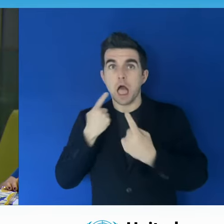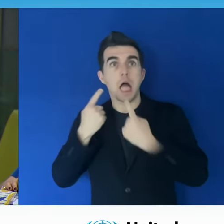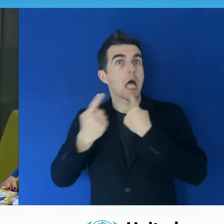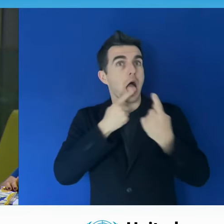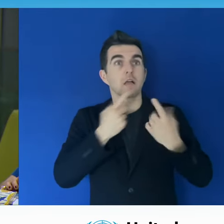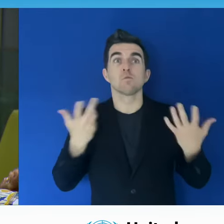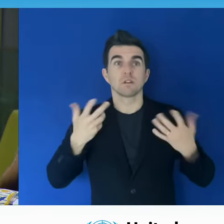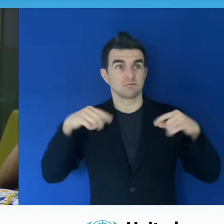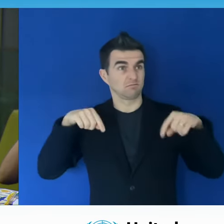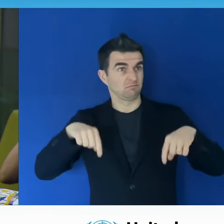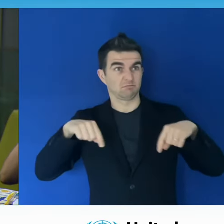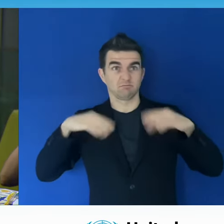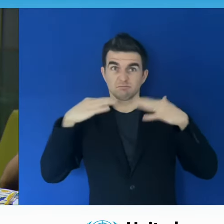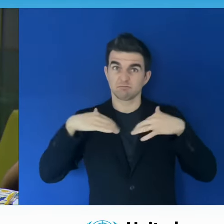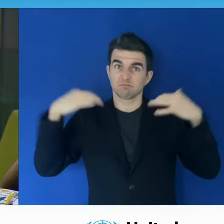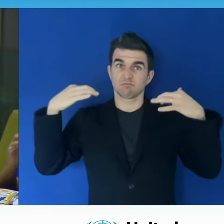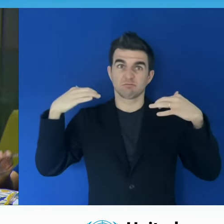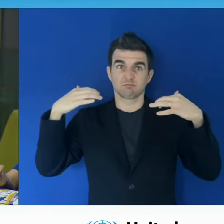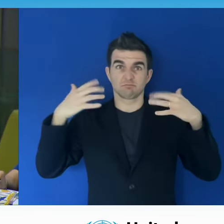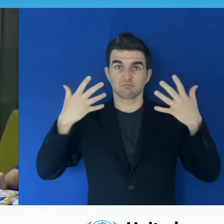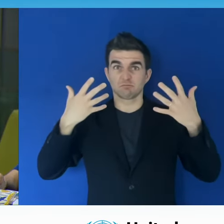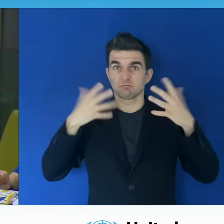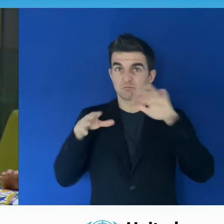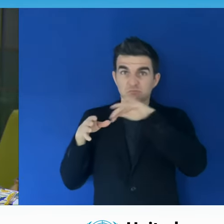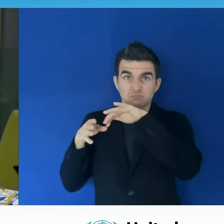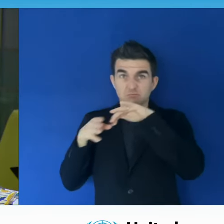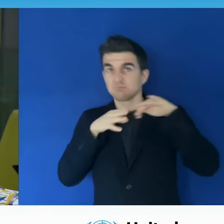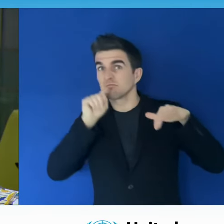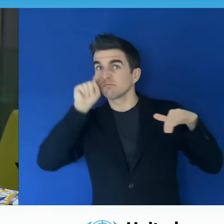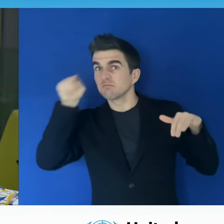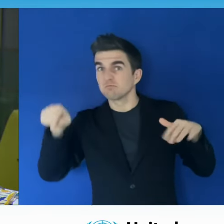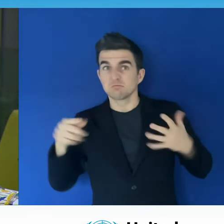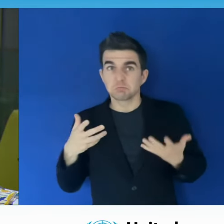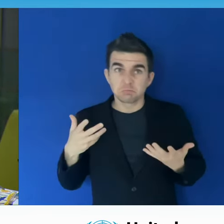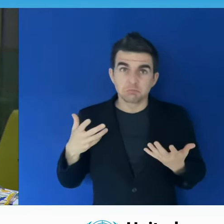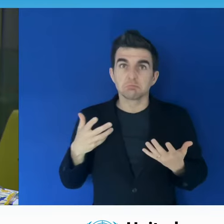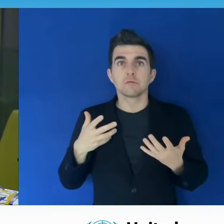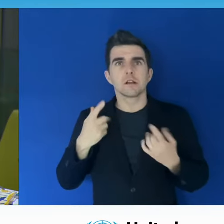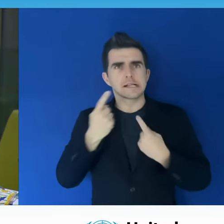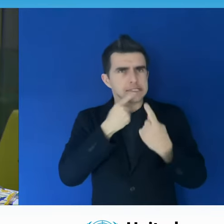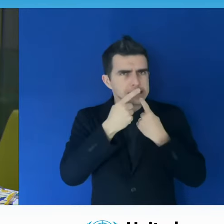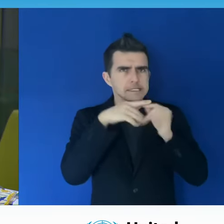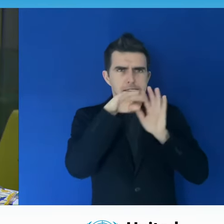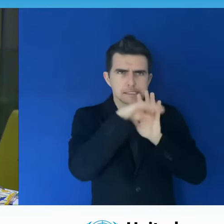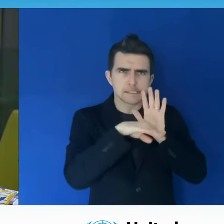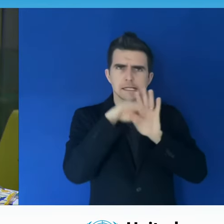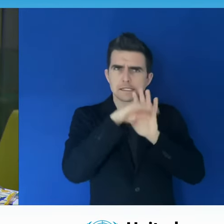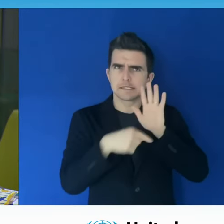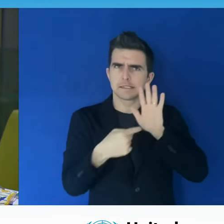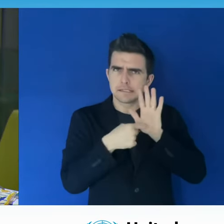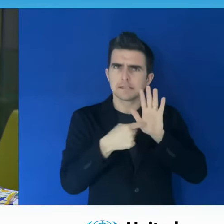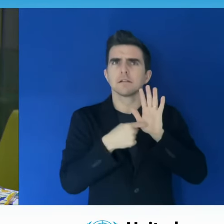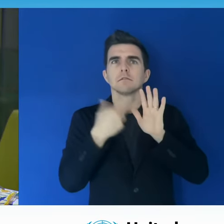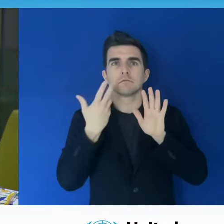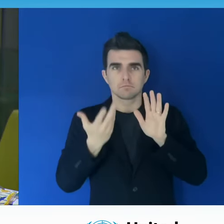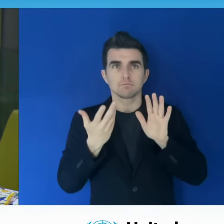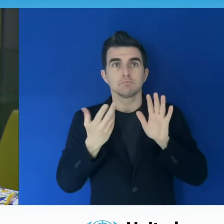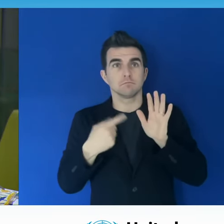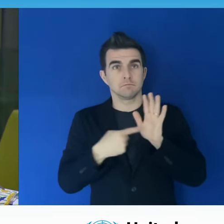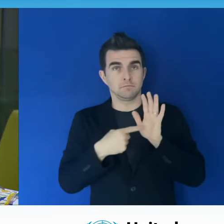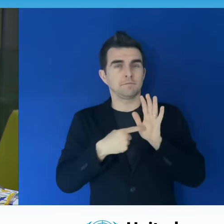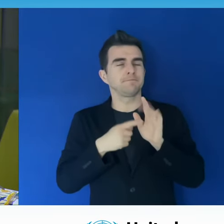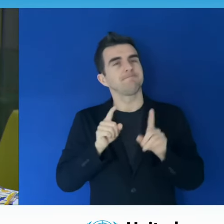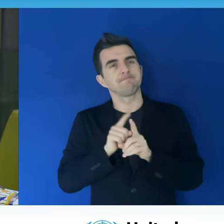health continues to be one of stigmatization. And it's important to have